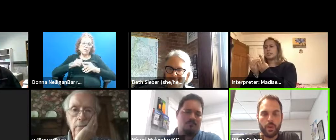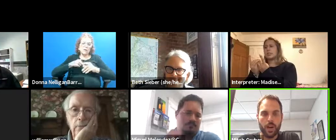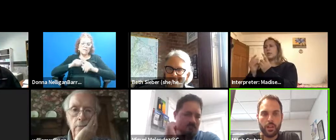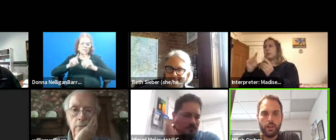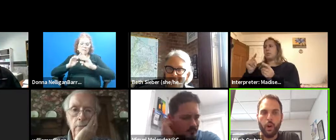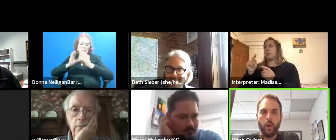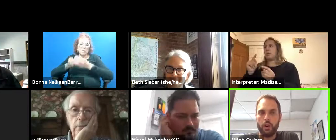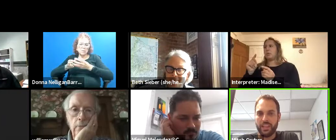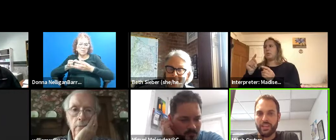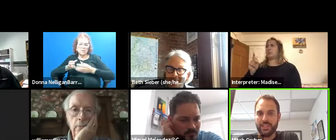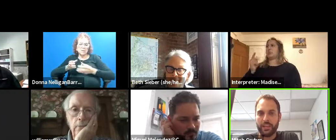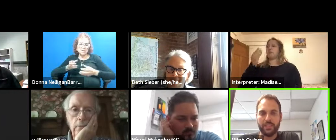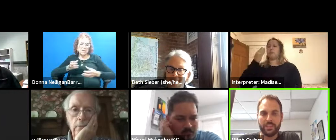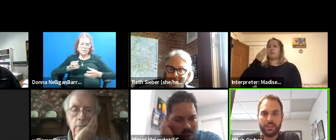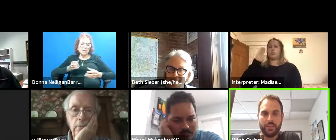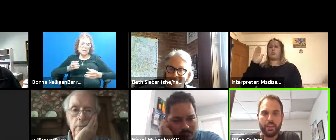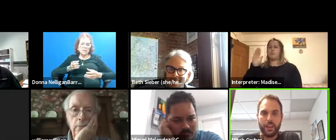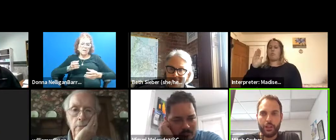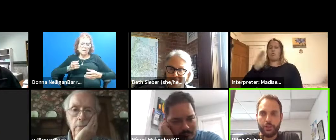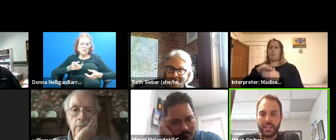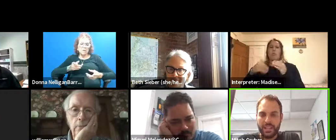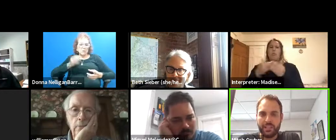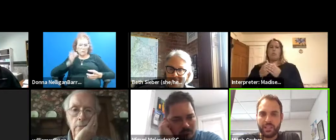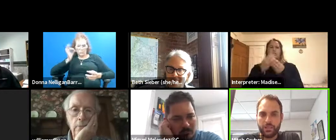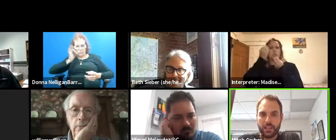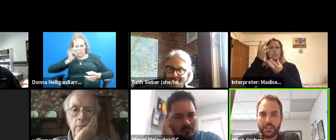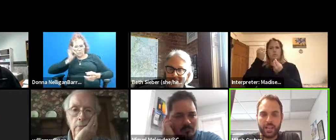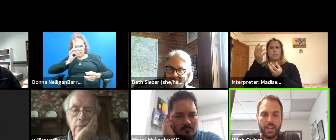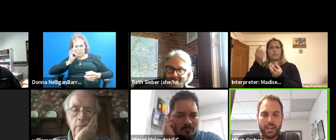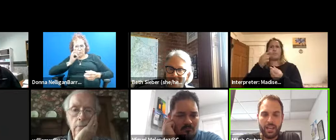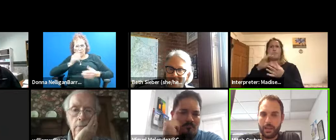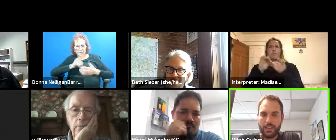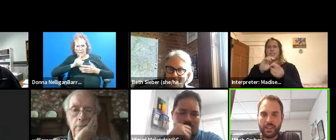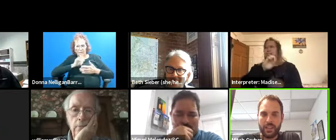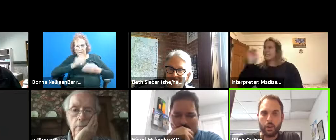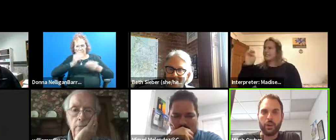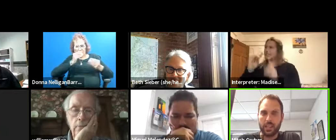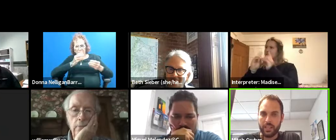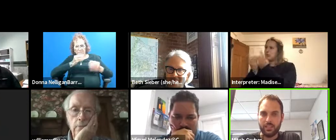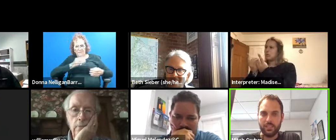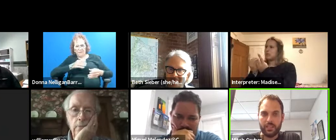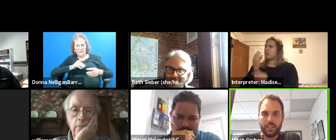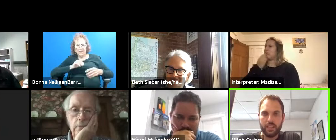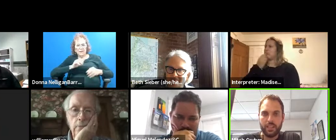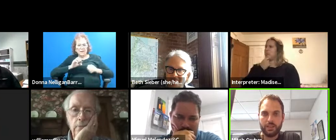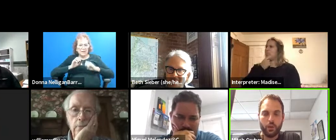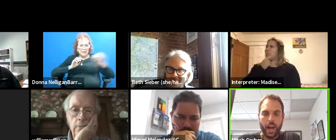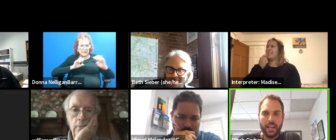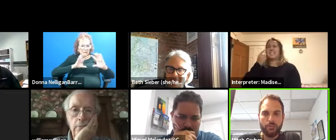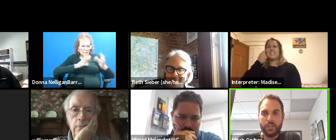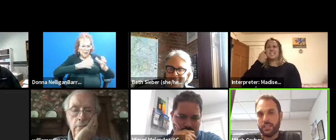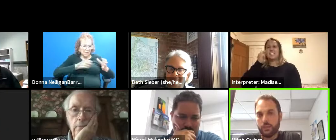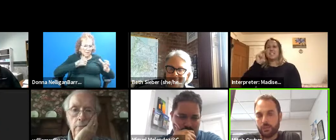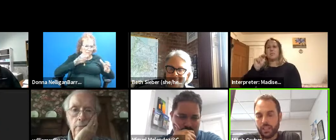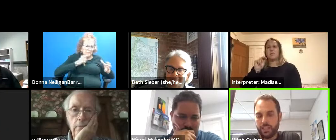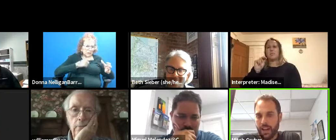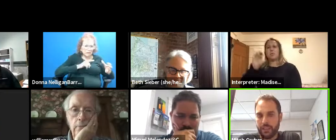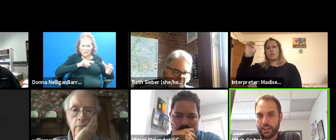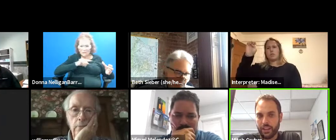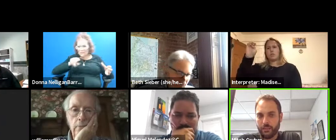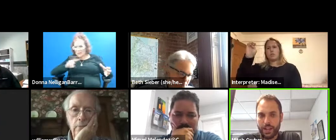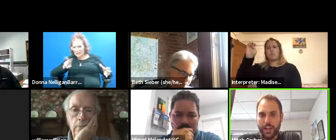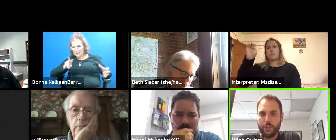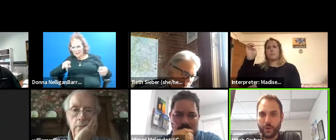know all the ins and outs of this stuff, you say East District, they may think Northeast. So I really do believe